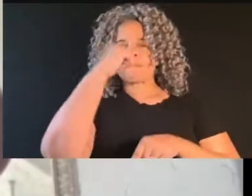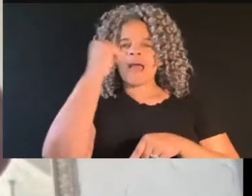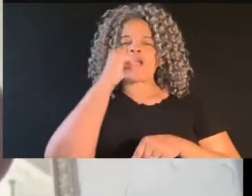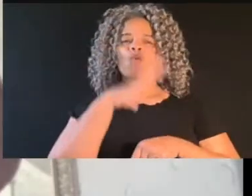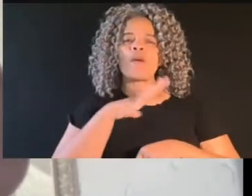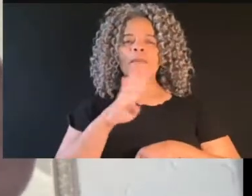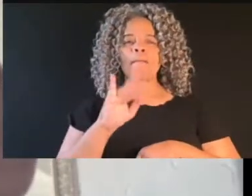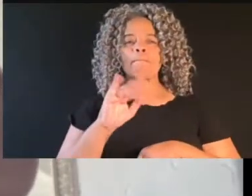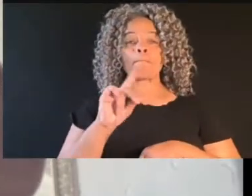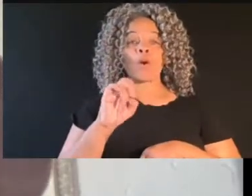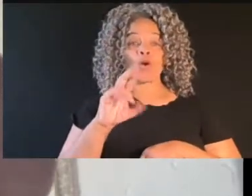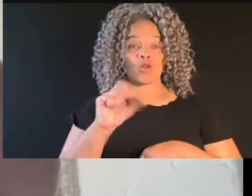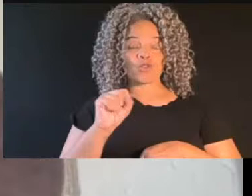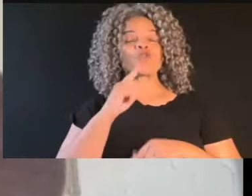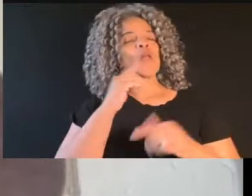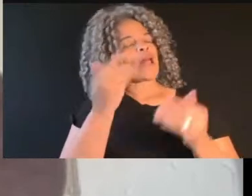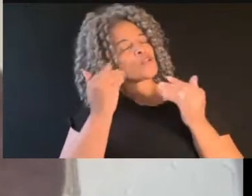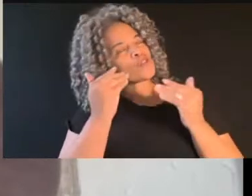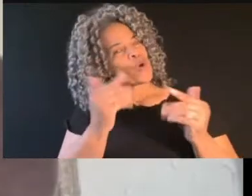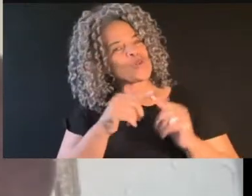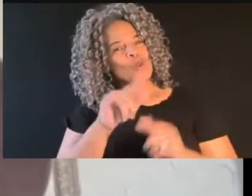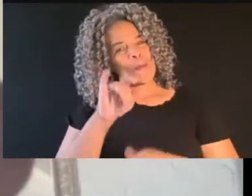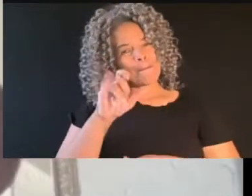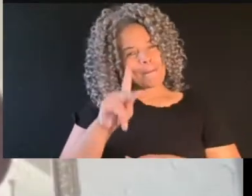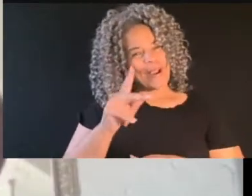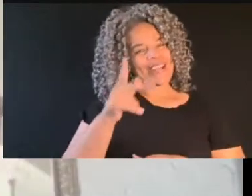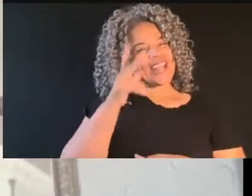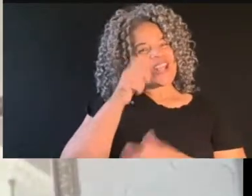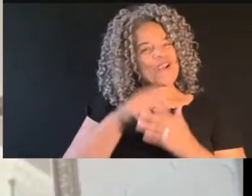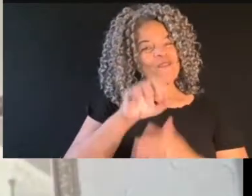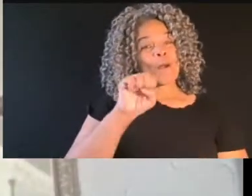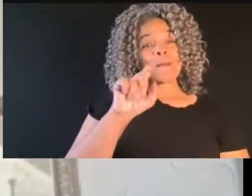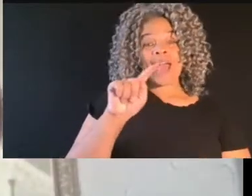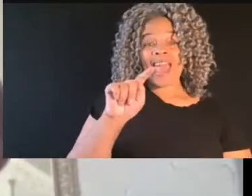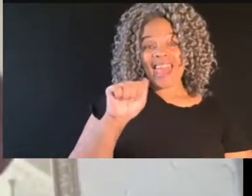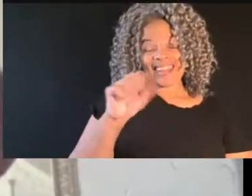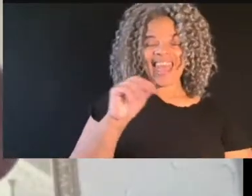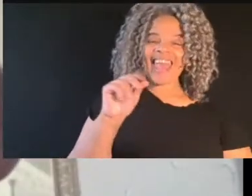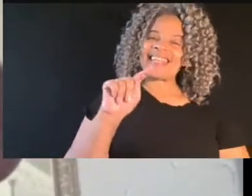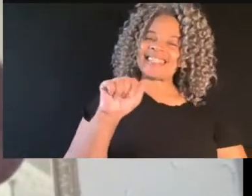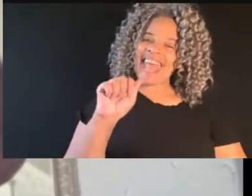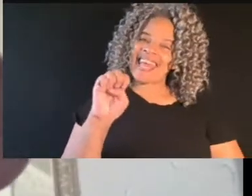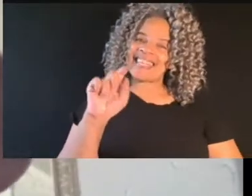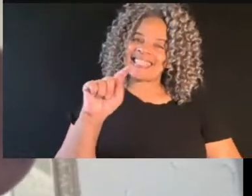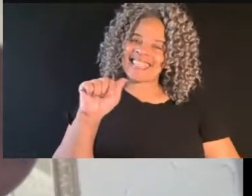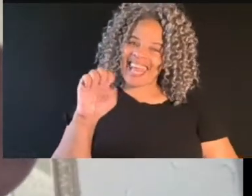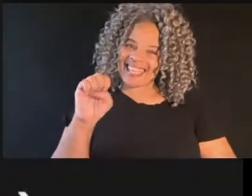birders. So let's go to the park and hear from Etta and Kinte. Take it away.